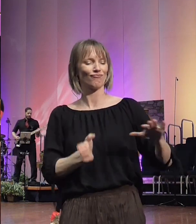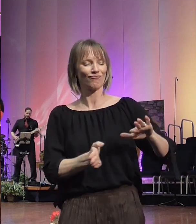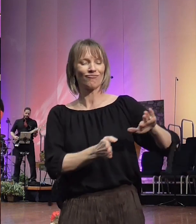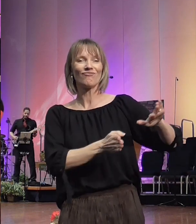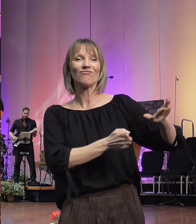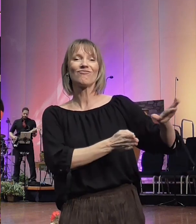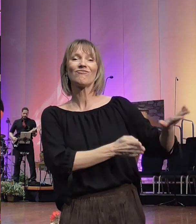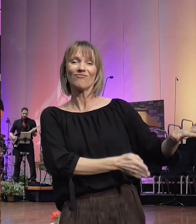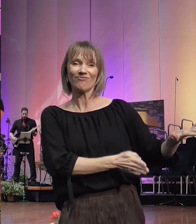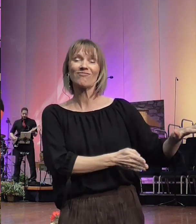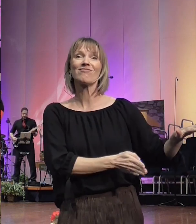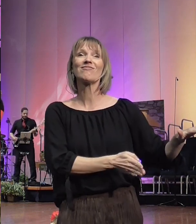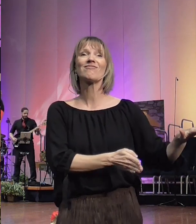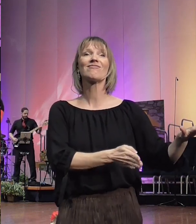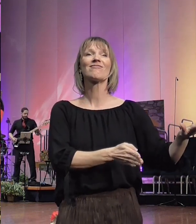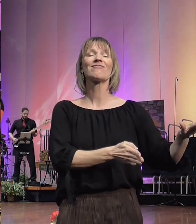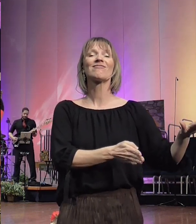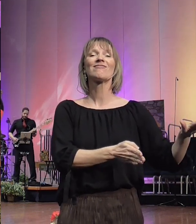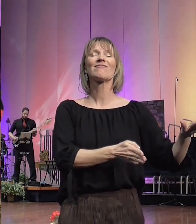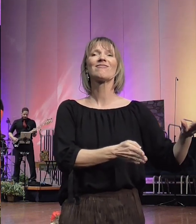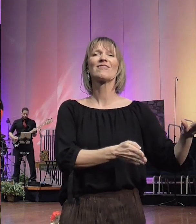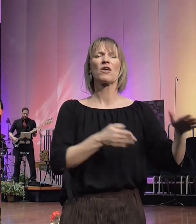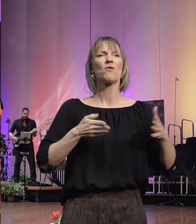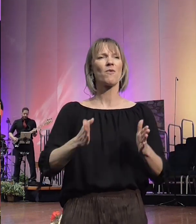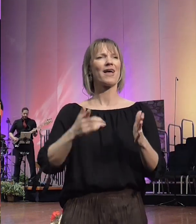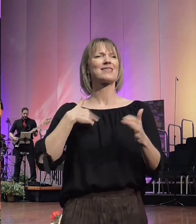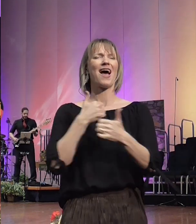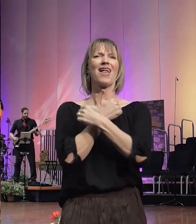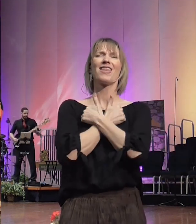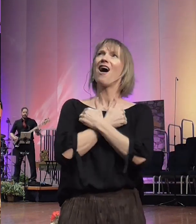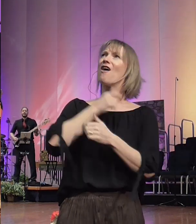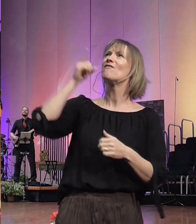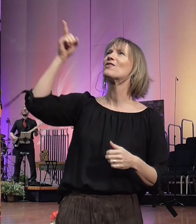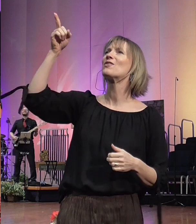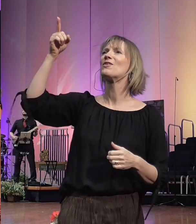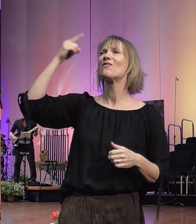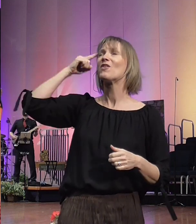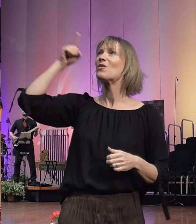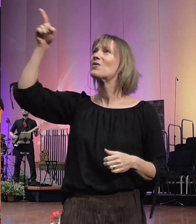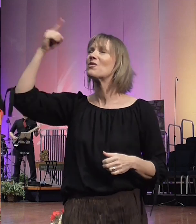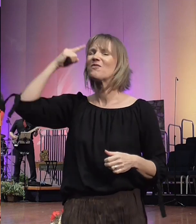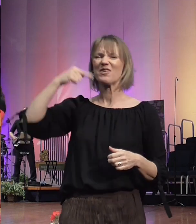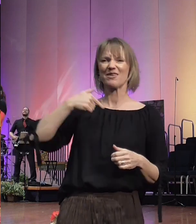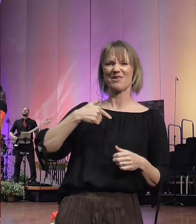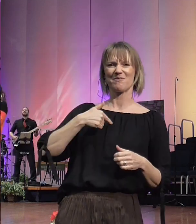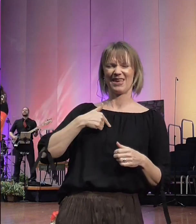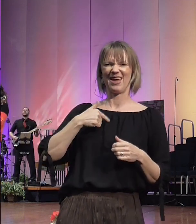and put words to the ways that I love you for your sake and mine.